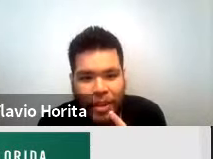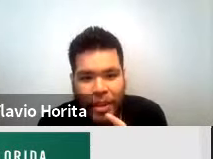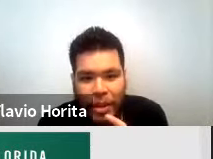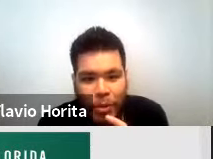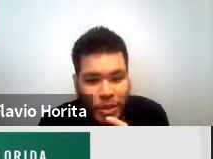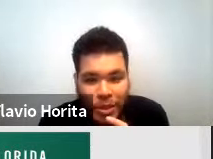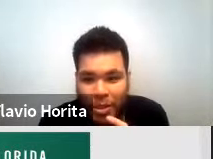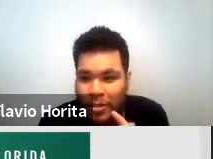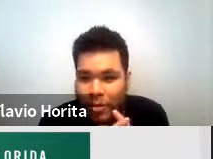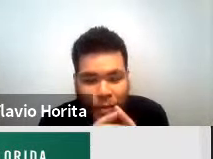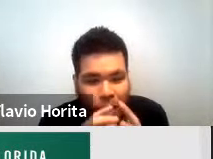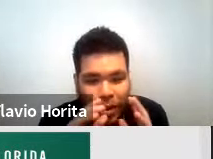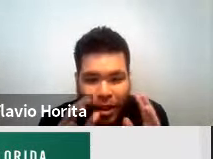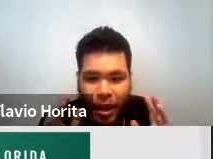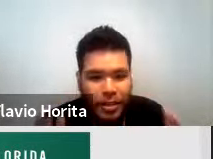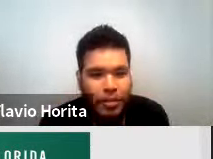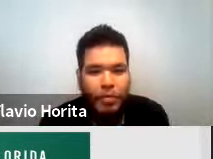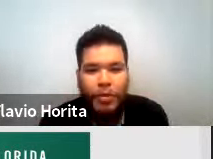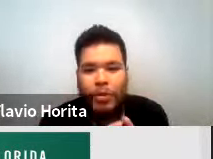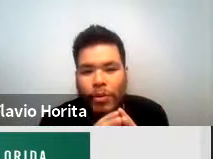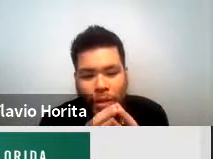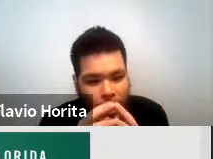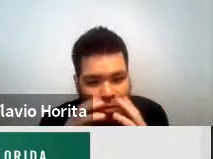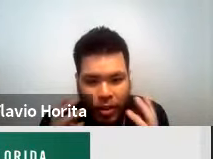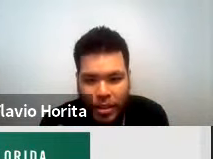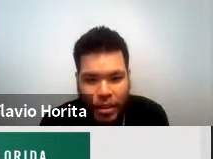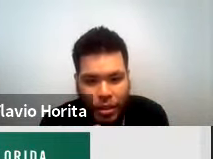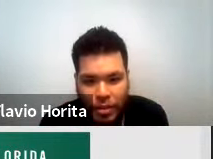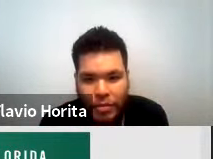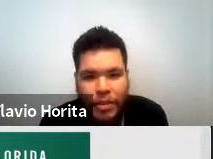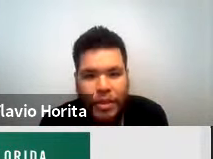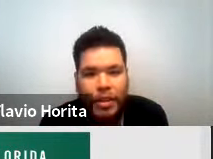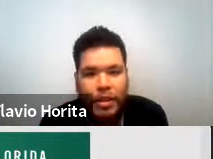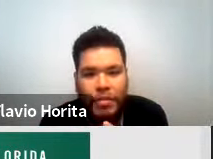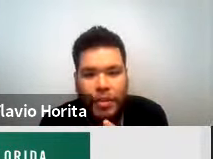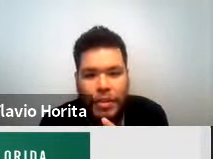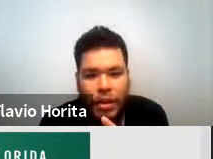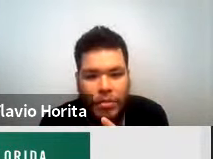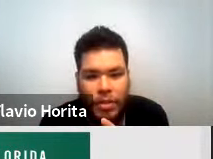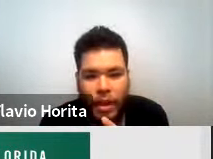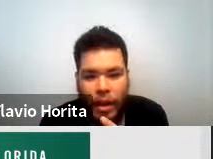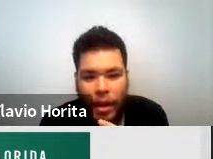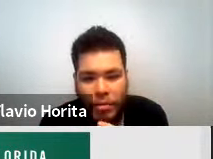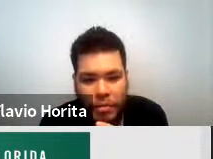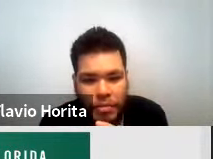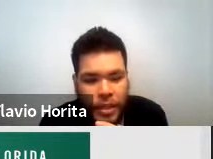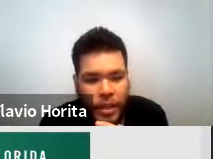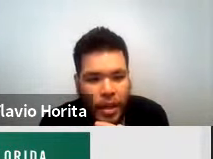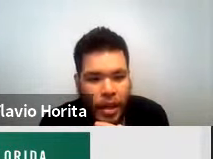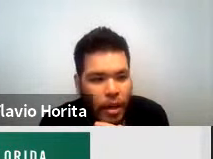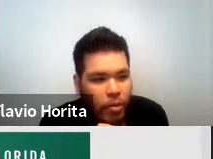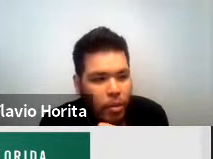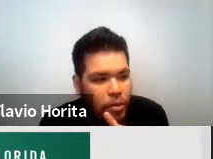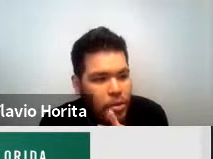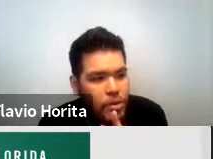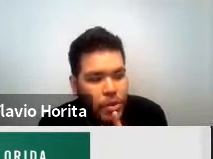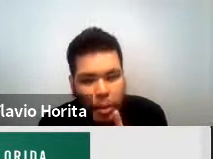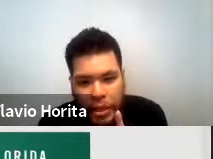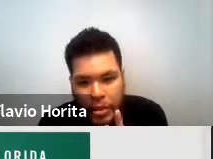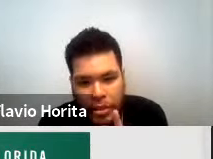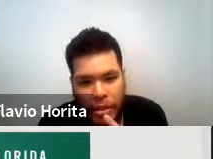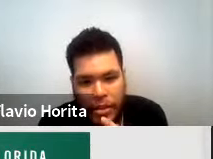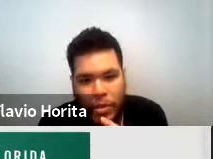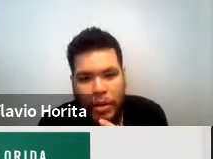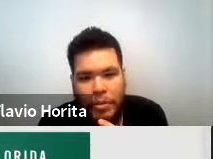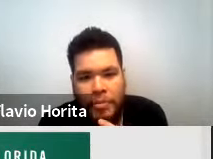2013, which is also very lightful, clarified a lot of the doubts that I have while I was doing